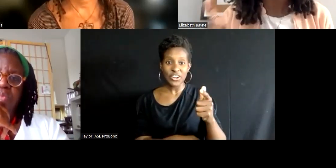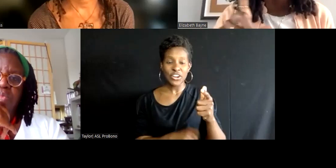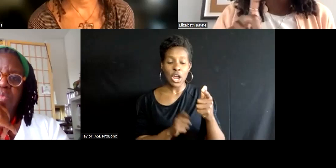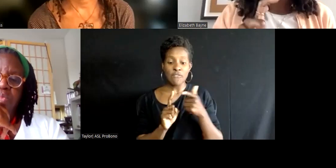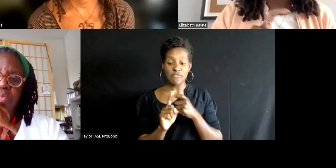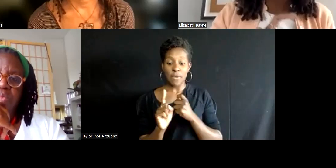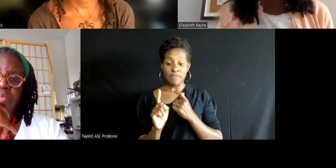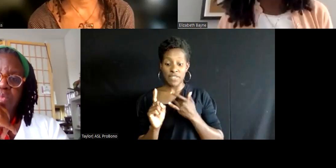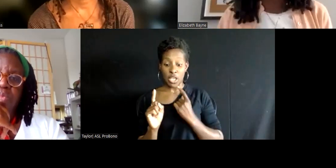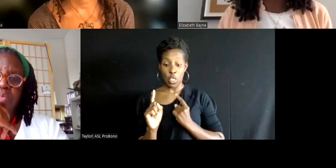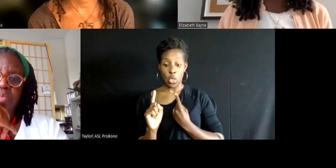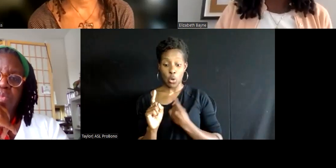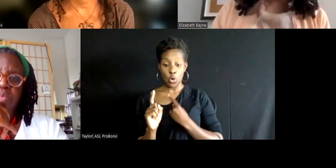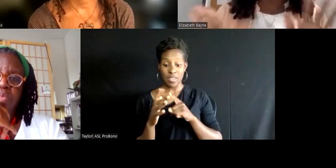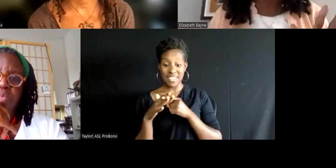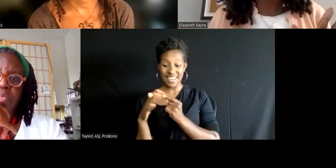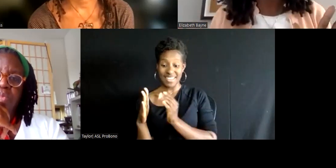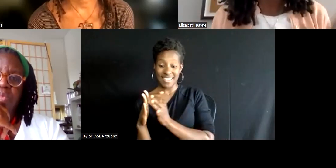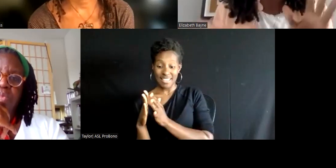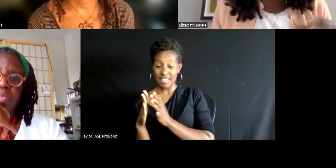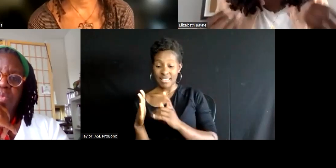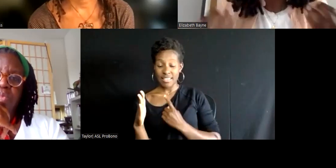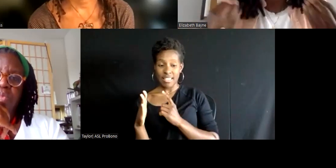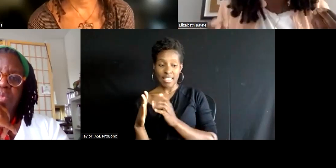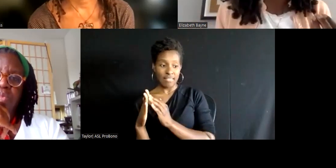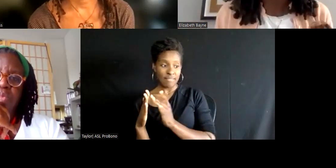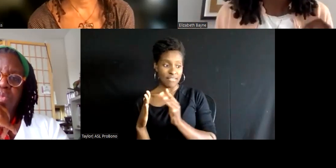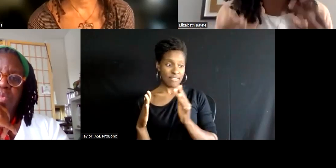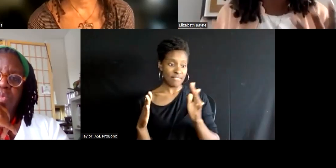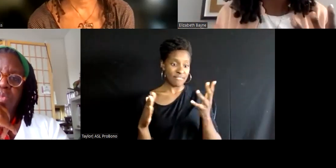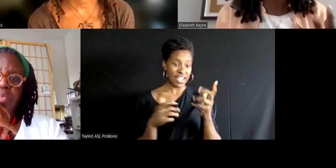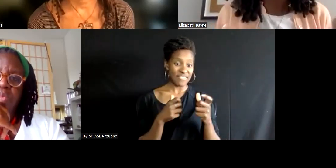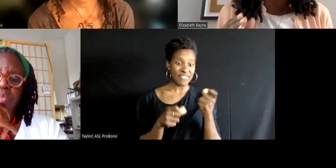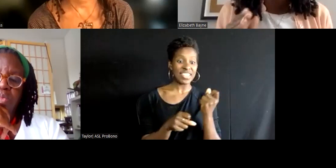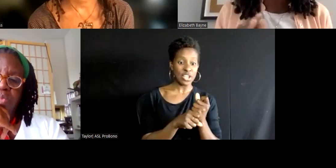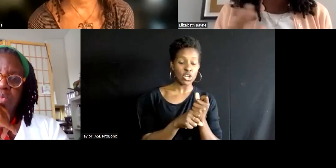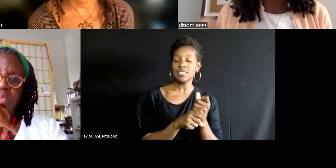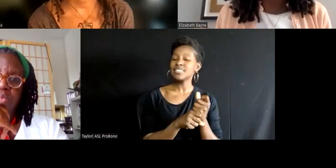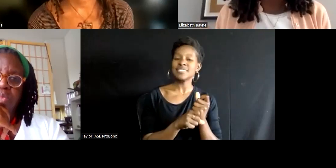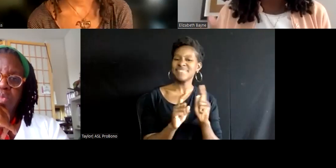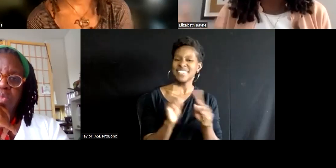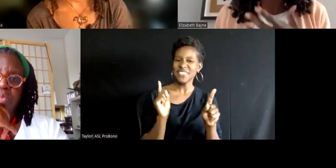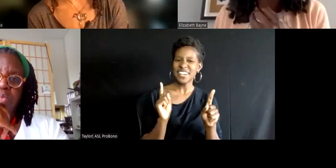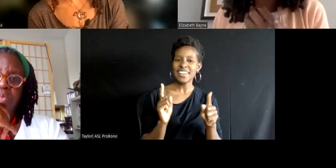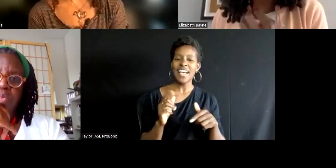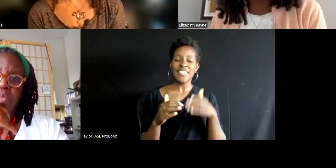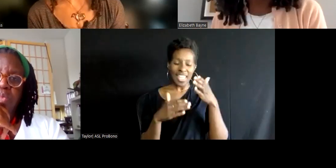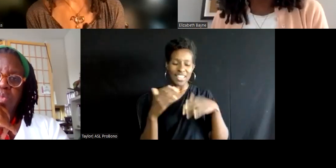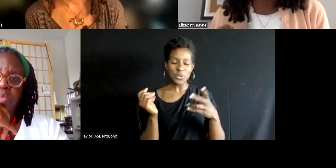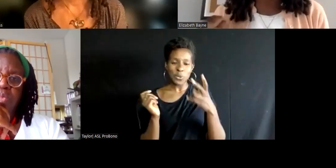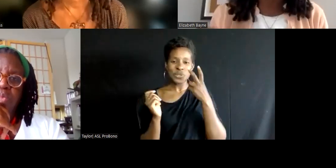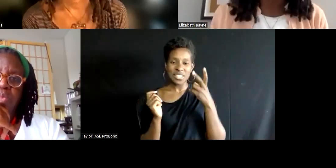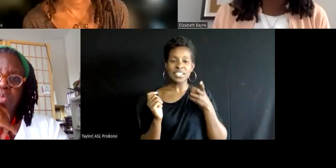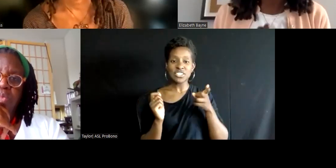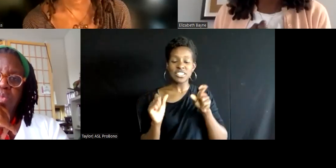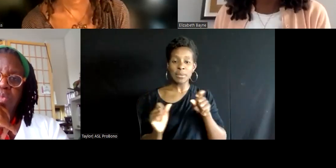alone and wanting to do it on her own, because she was upset that she didn't have the nuclear family that she envisioned. At the end, we do see that she is able